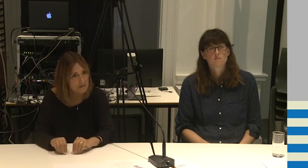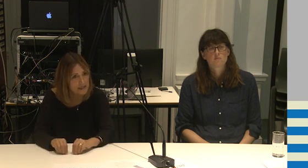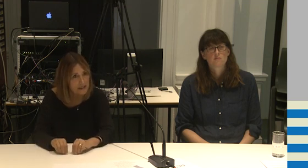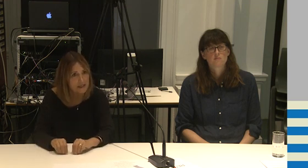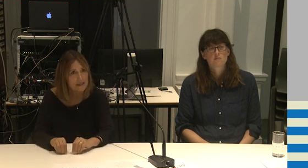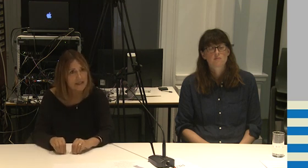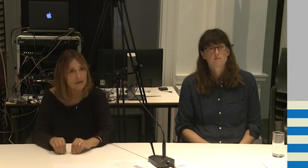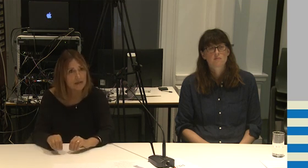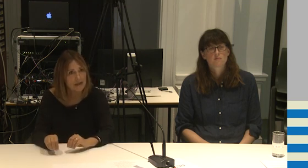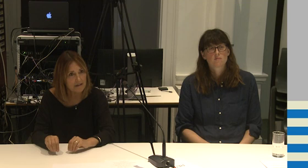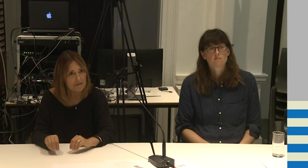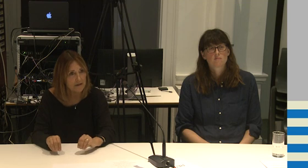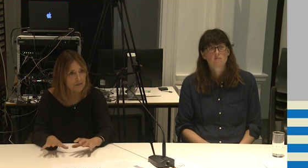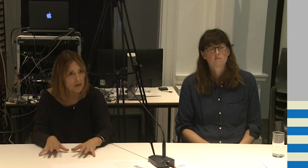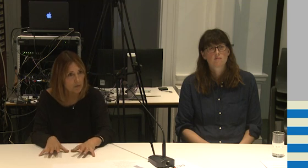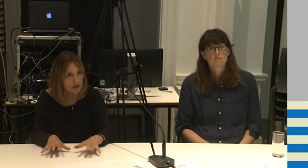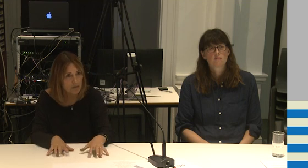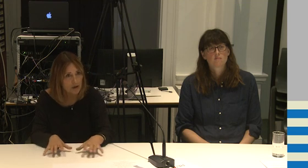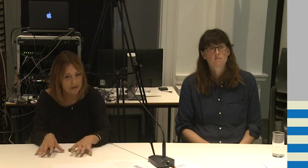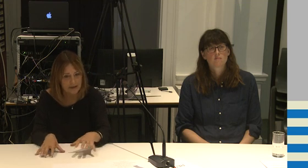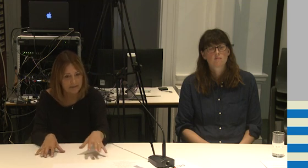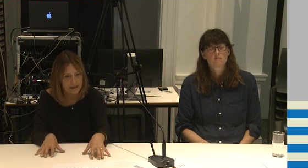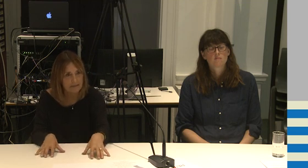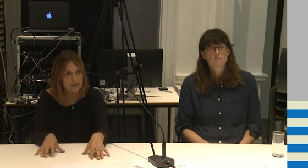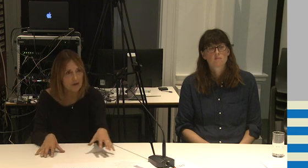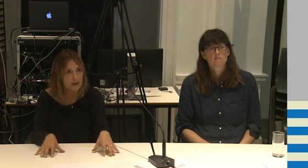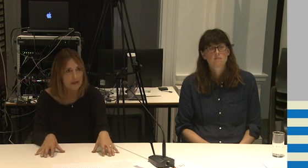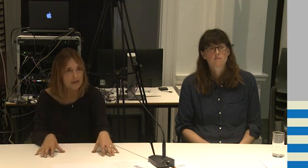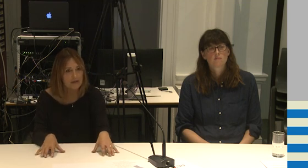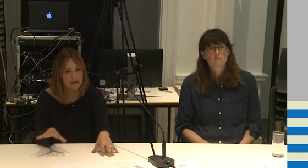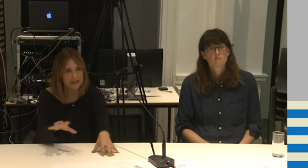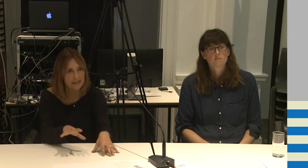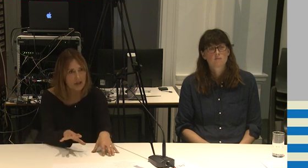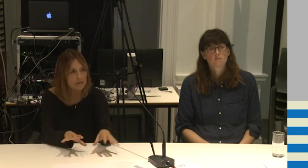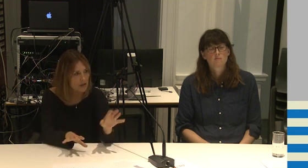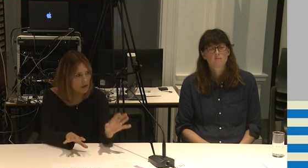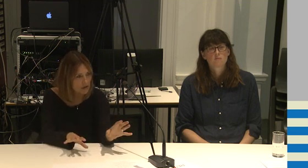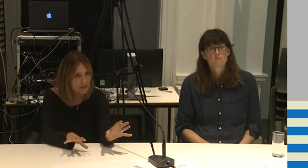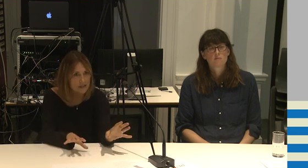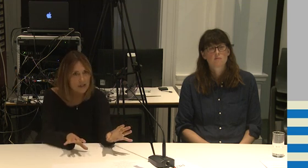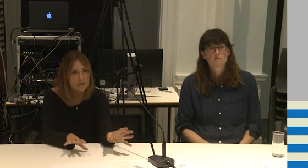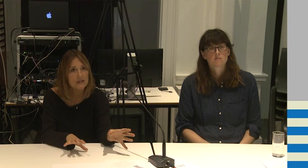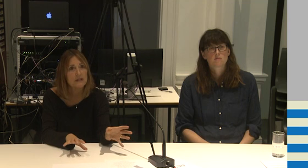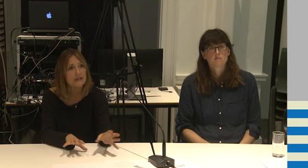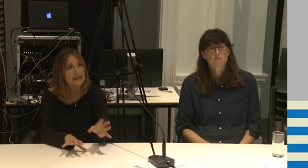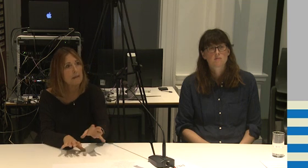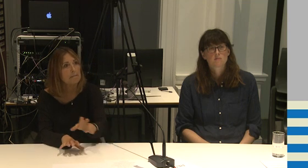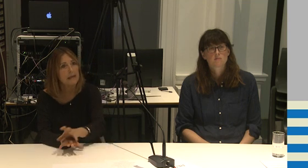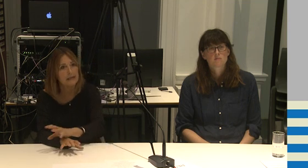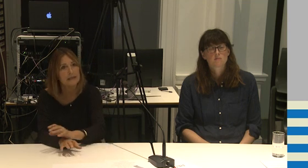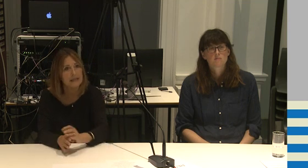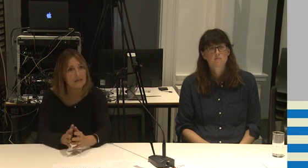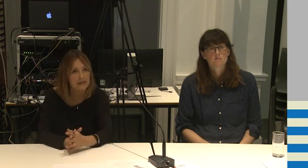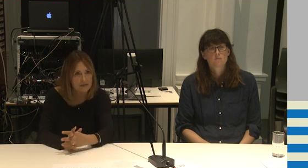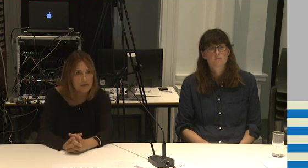it works for me. So I'll have a laptop, so I'll take time to look at the interpreter and